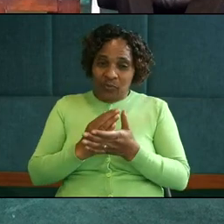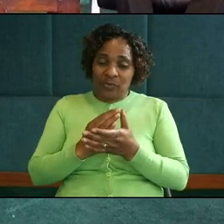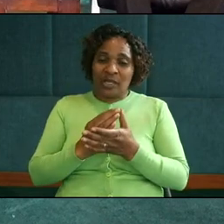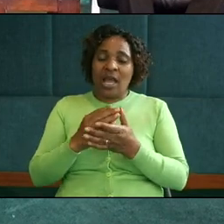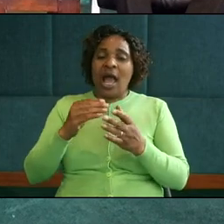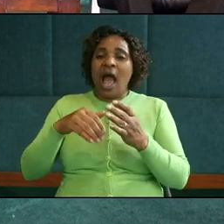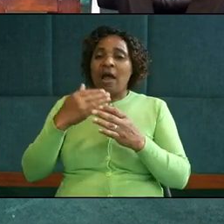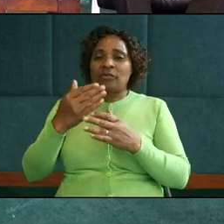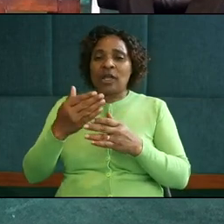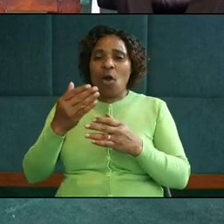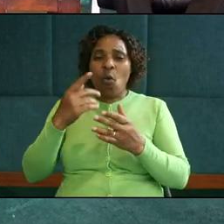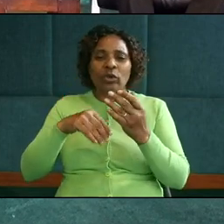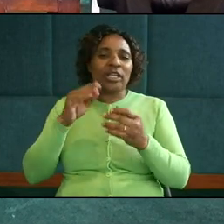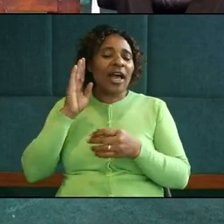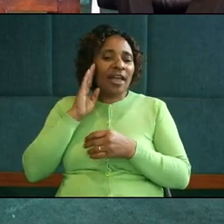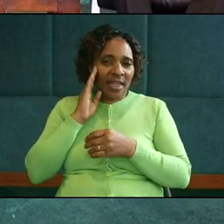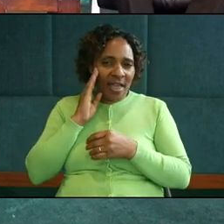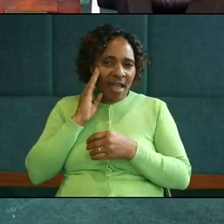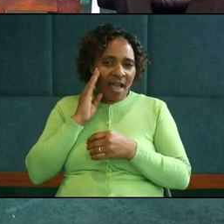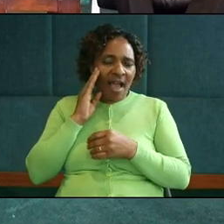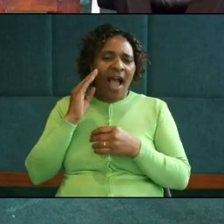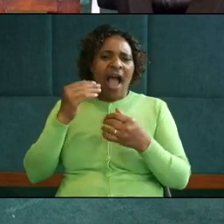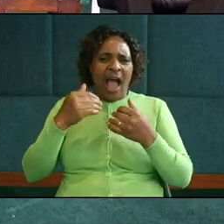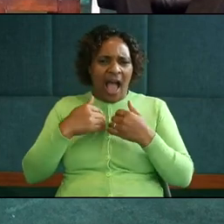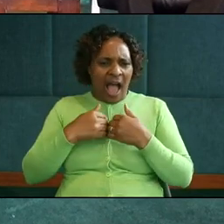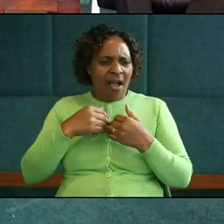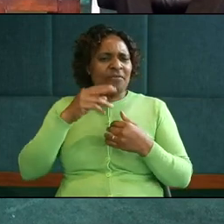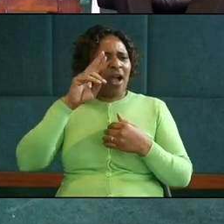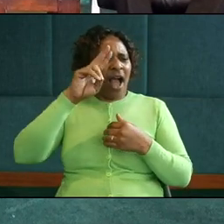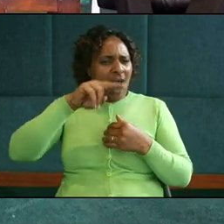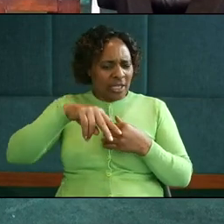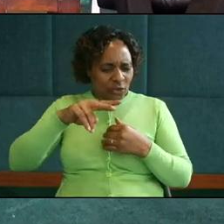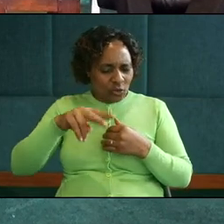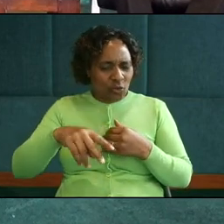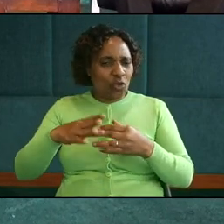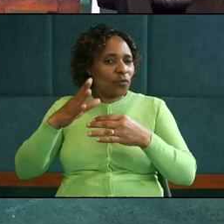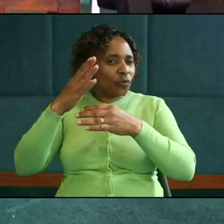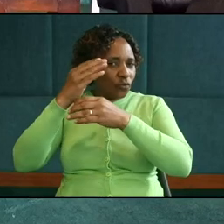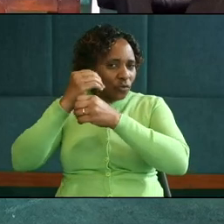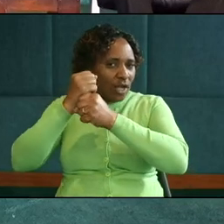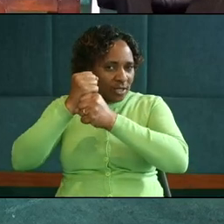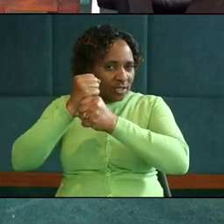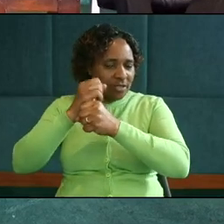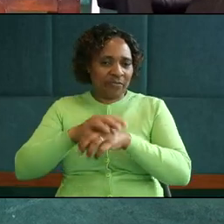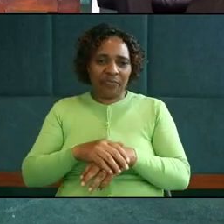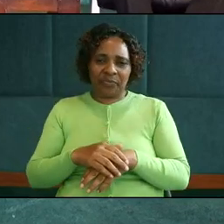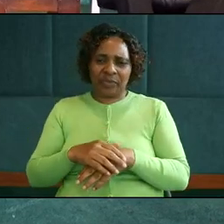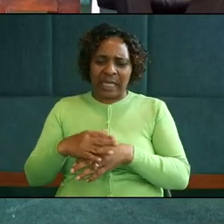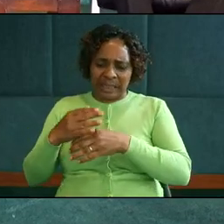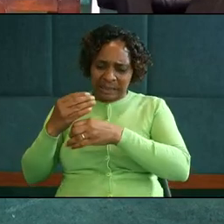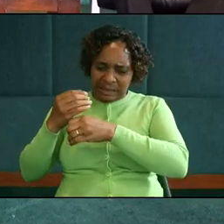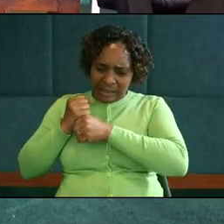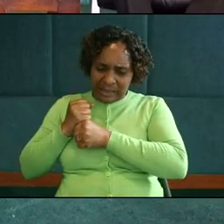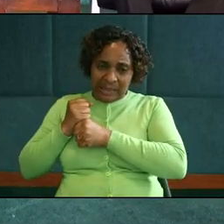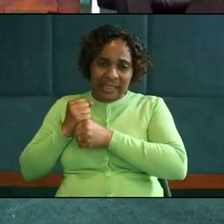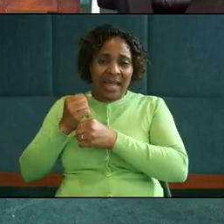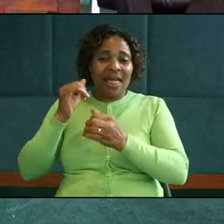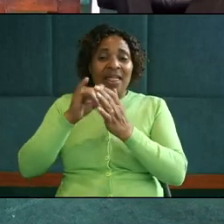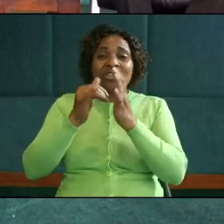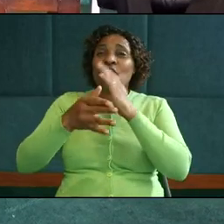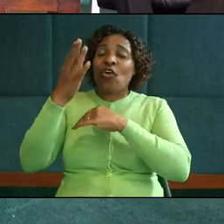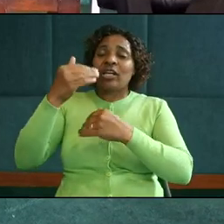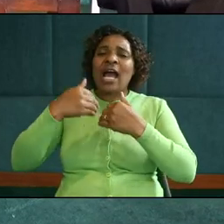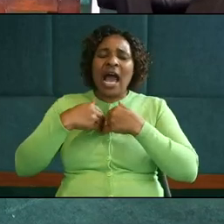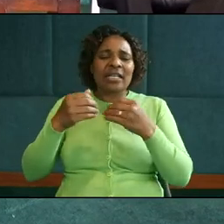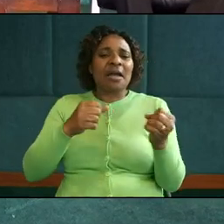essentially what I hear you saying is that she had an attitude of trust. Yes. She trusted that, you know, God had the power